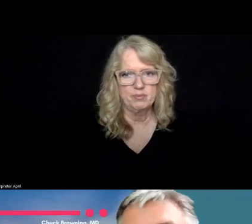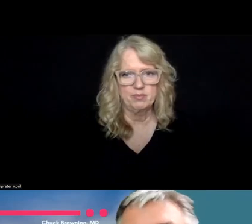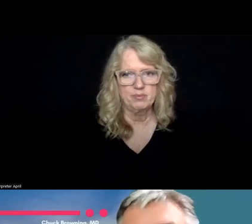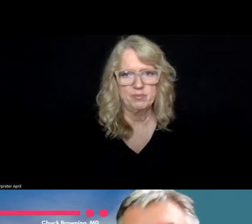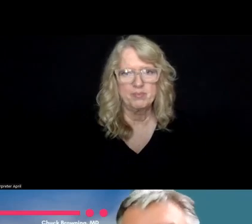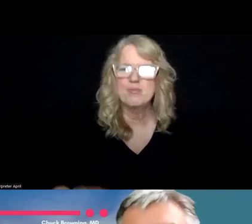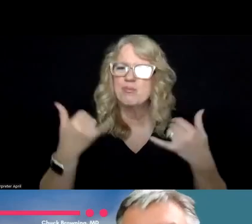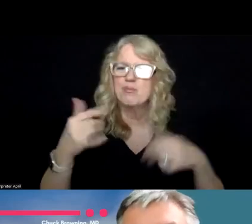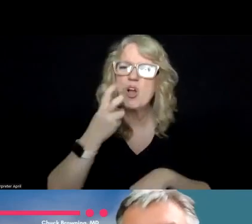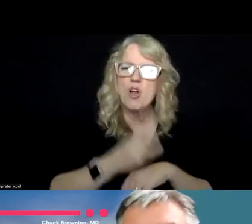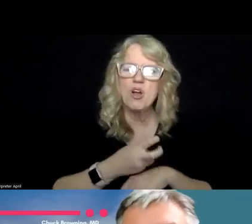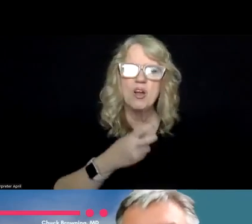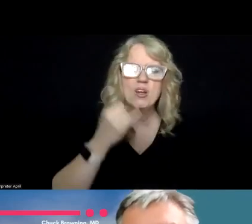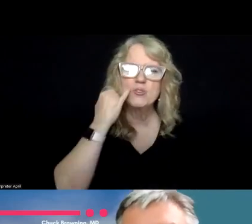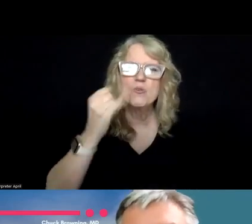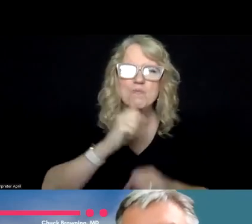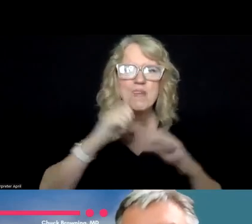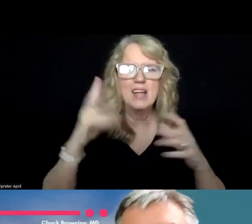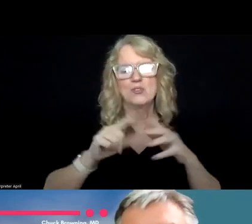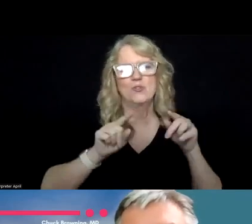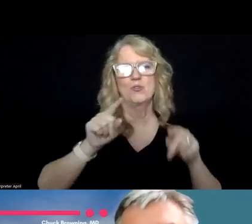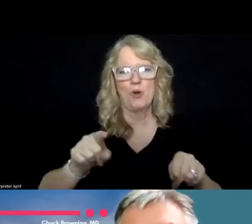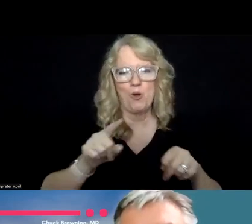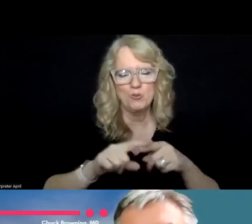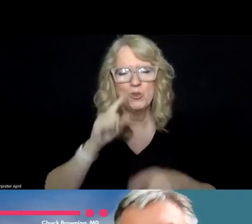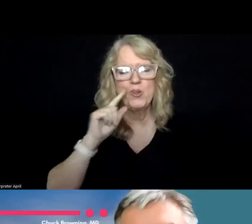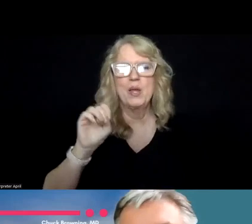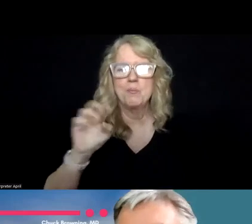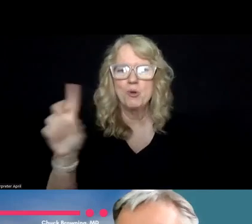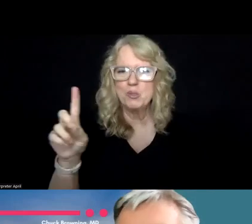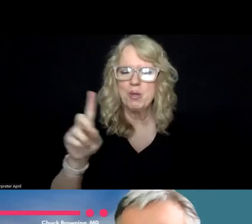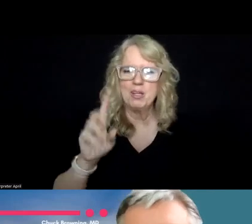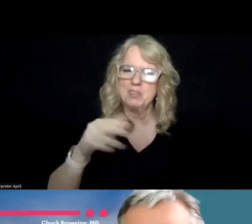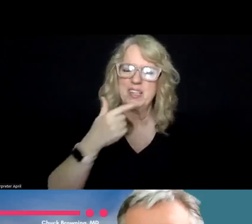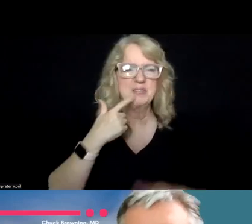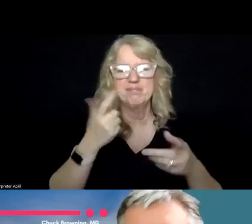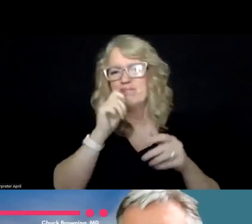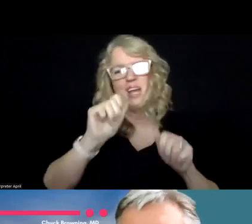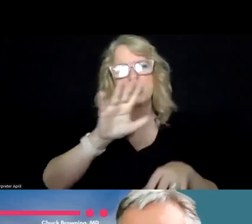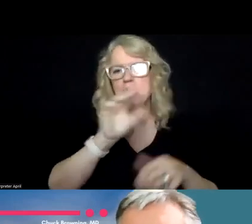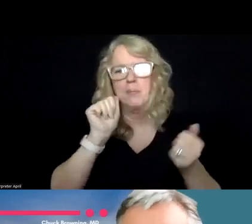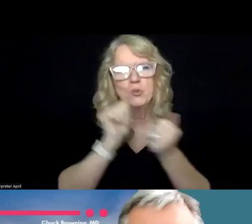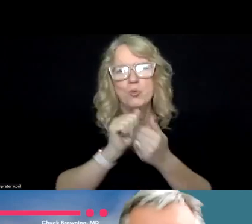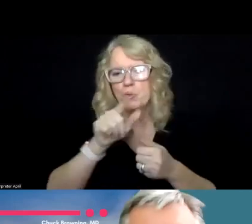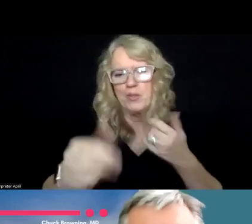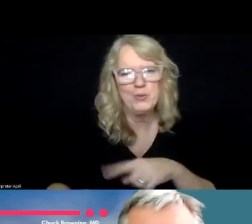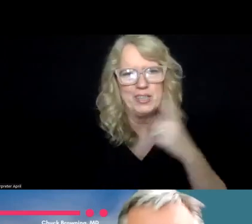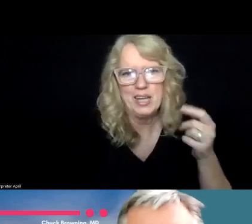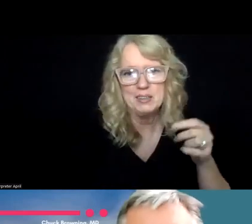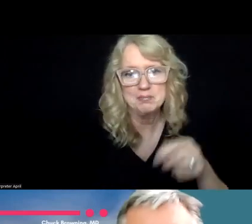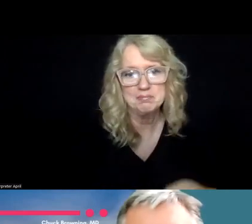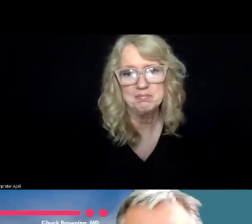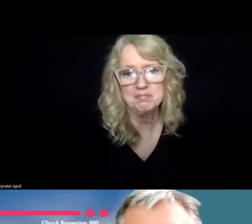So it's hard to imagine there was a time where you go to the emergency department and they could just say, we're not going to be able to work with you today. But